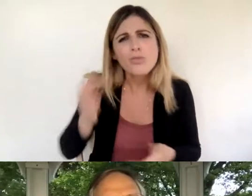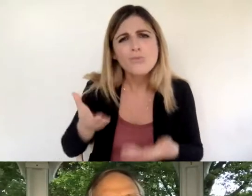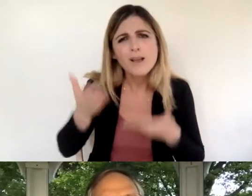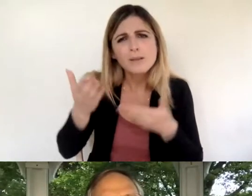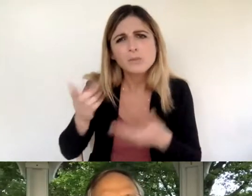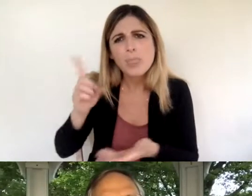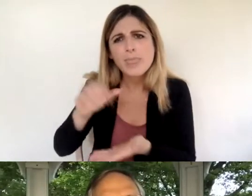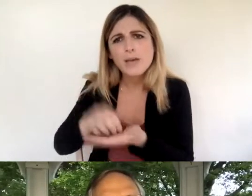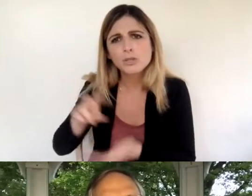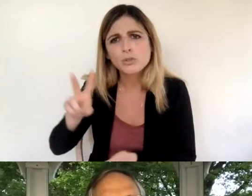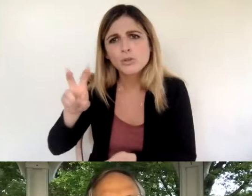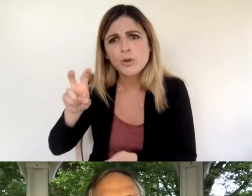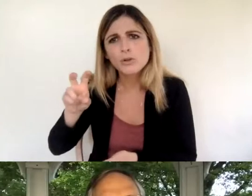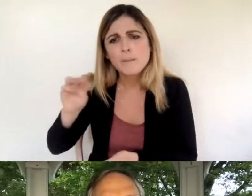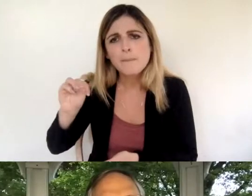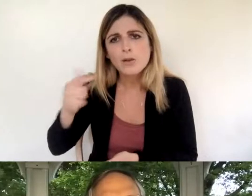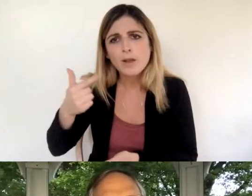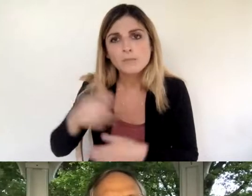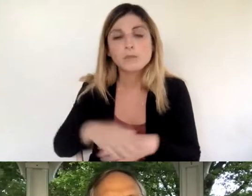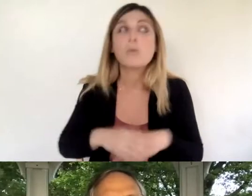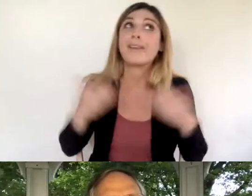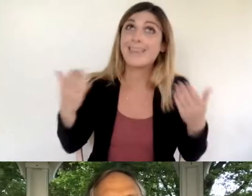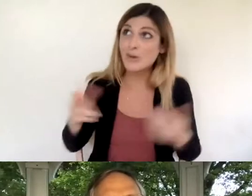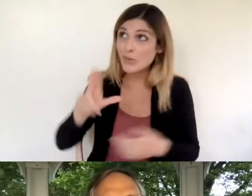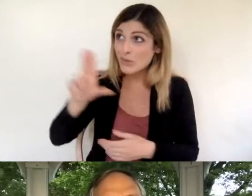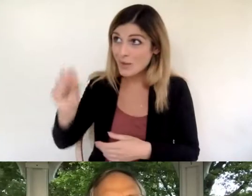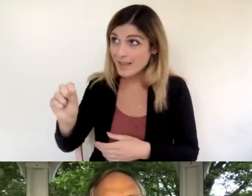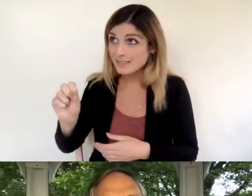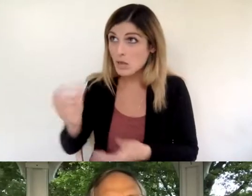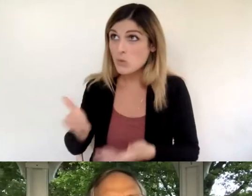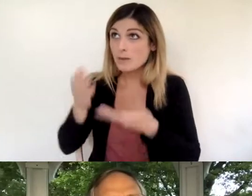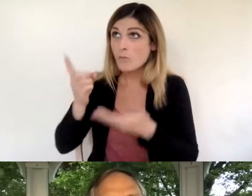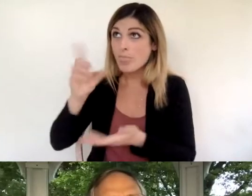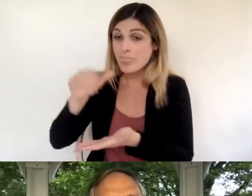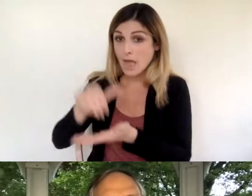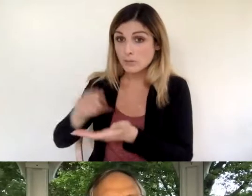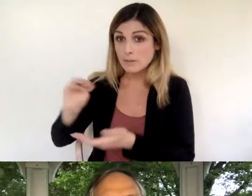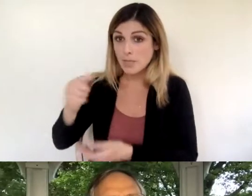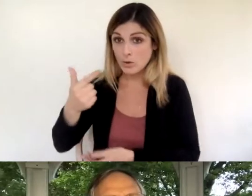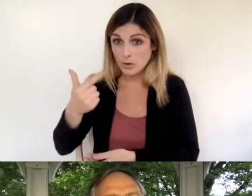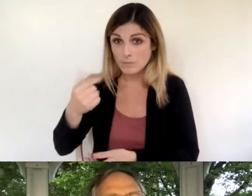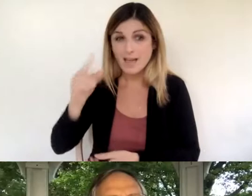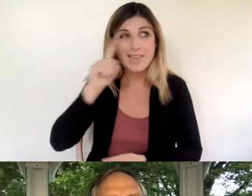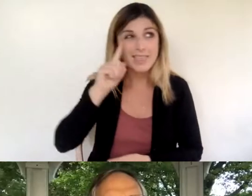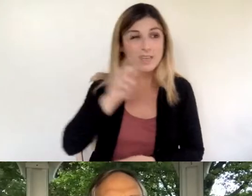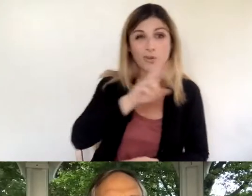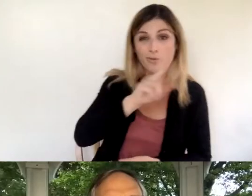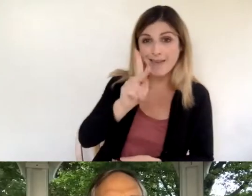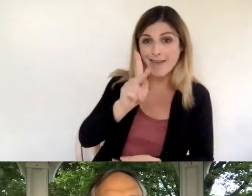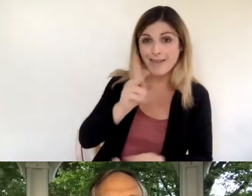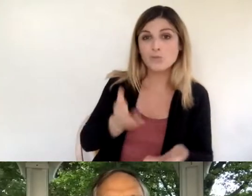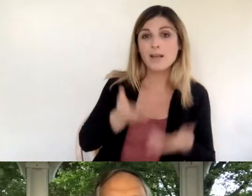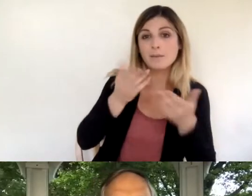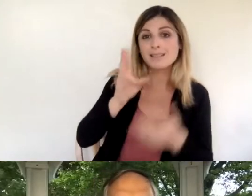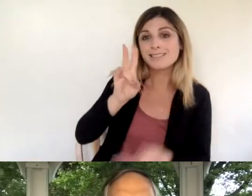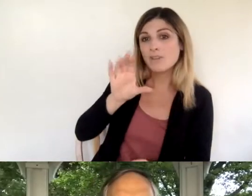well, it's 1,000 milligrams in the United States. I believe it's 700 milligrams in the United Kingdom. But the thing is that,